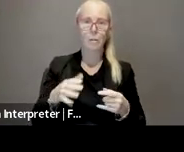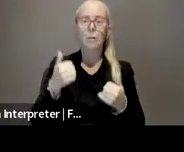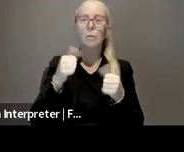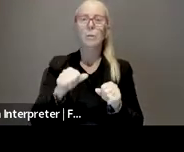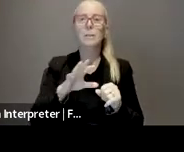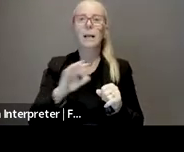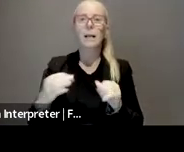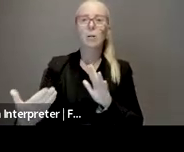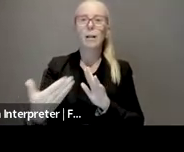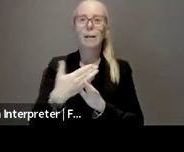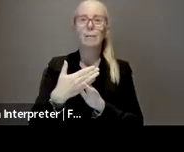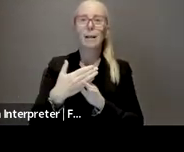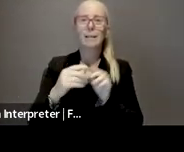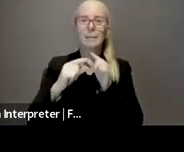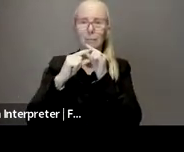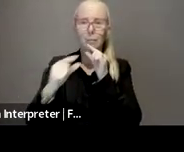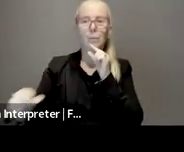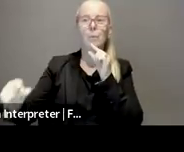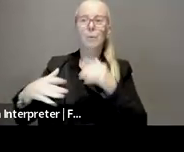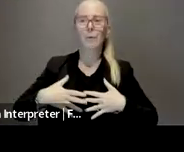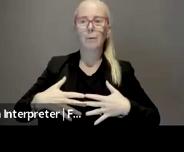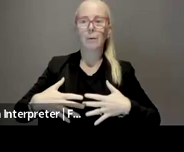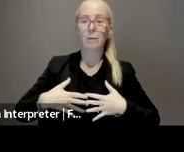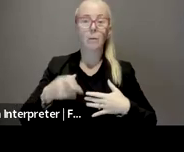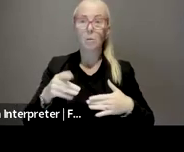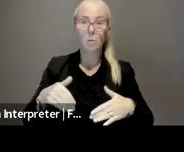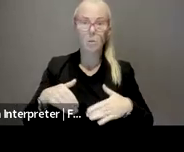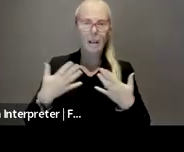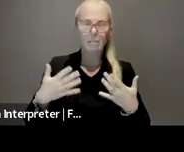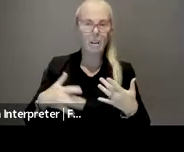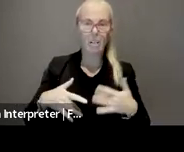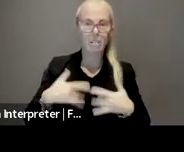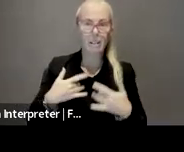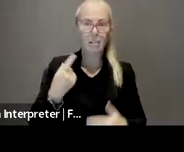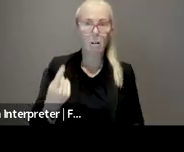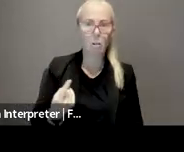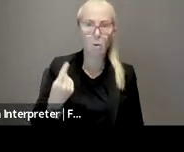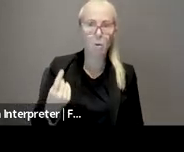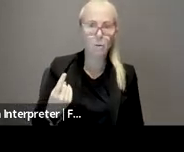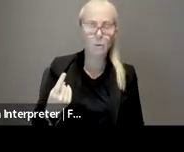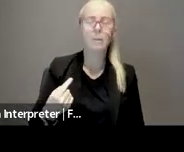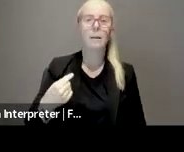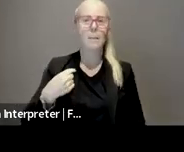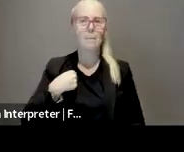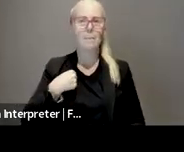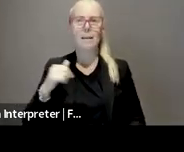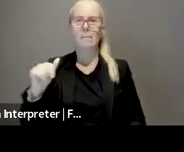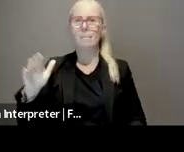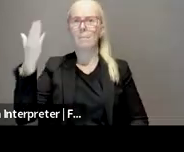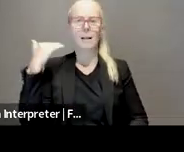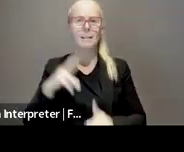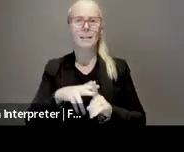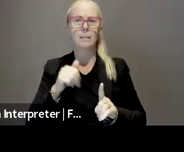ventilator, Reed. Have you ever felt alone? When I was diagnosed with a muscle weakening rare